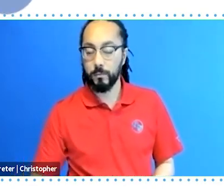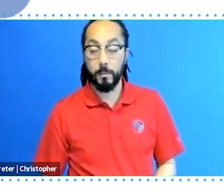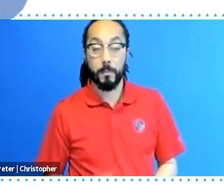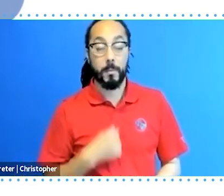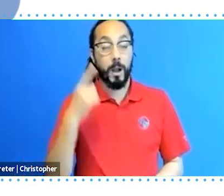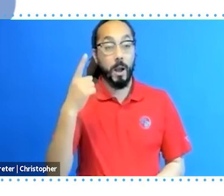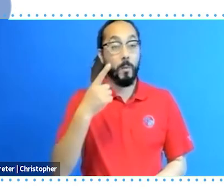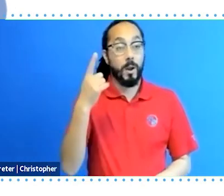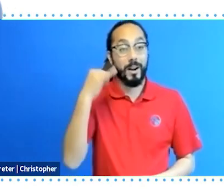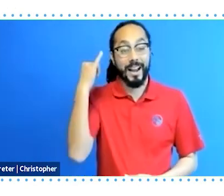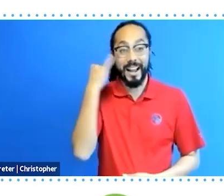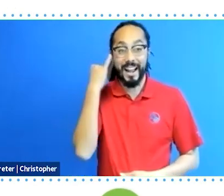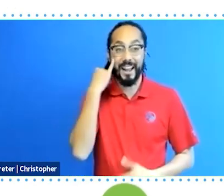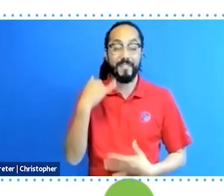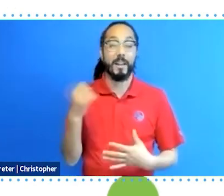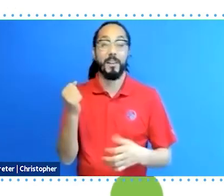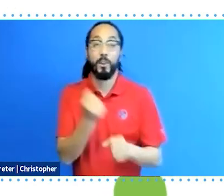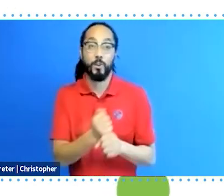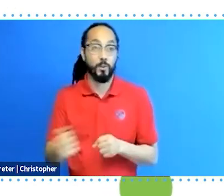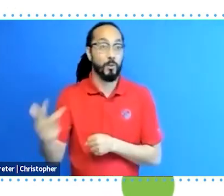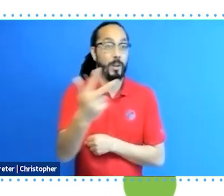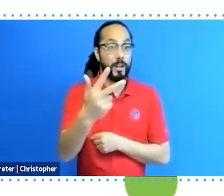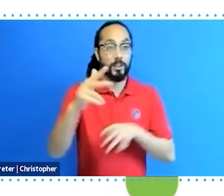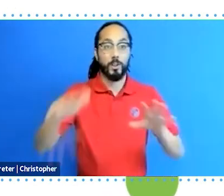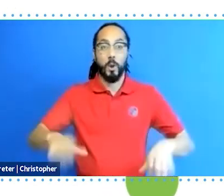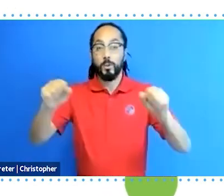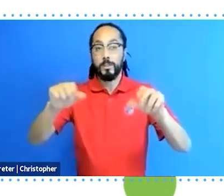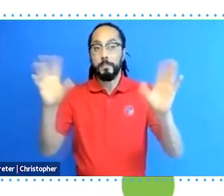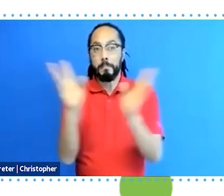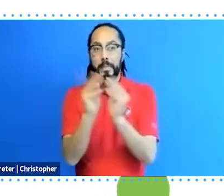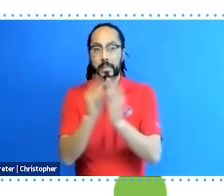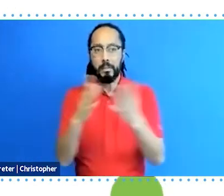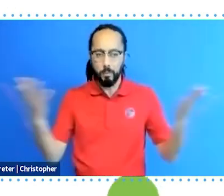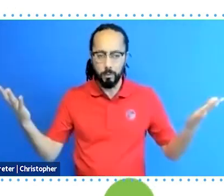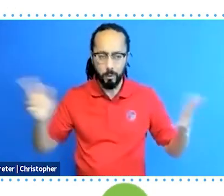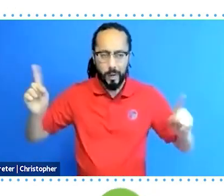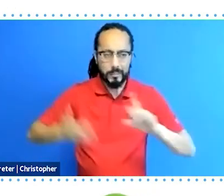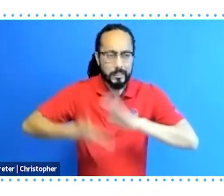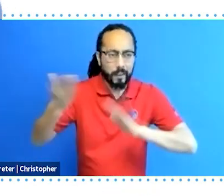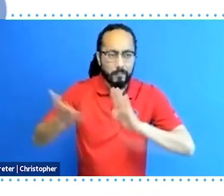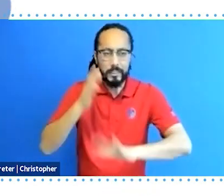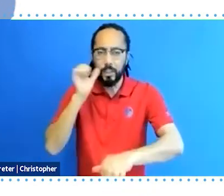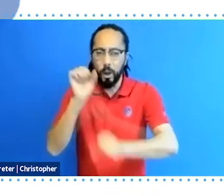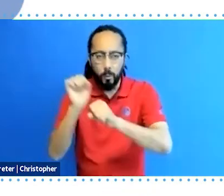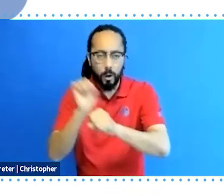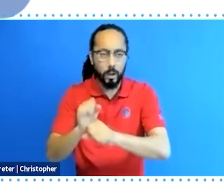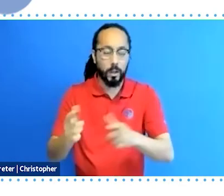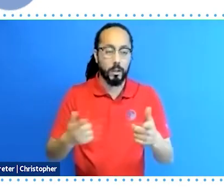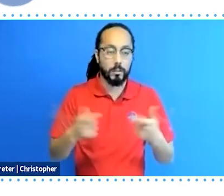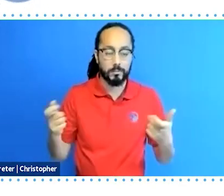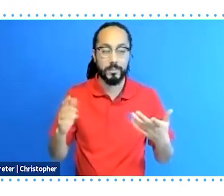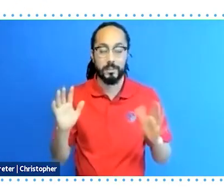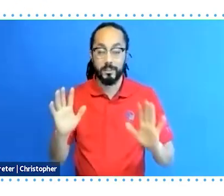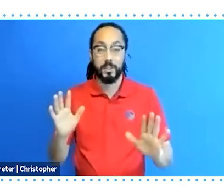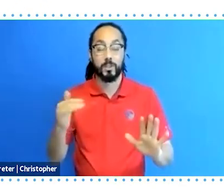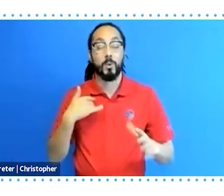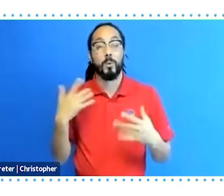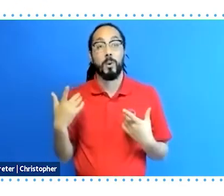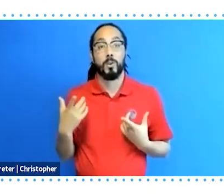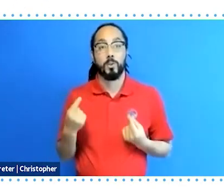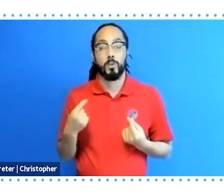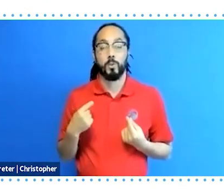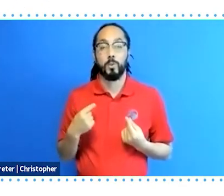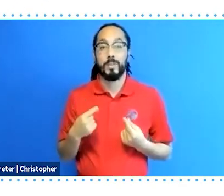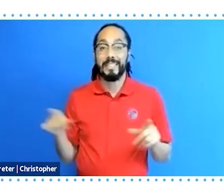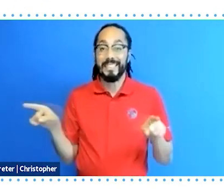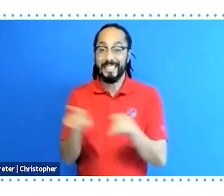business entity is not working, why not? And let's do governance. So we would want to not just replicate the same challenges in a new